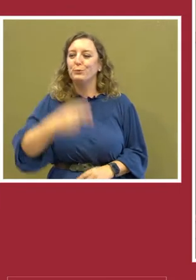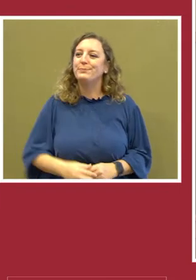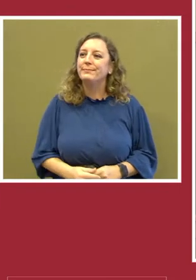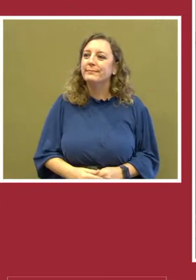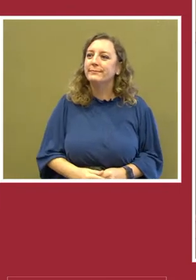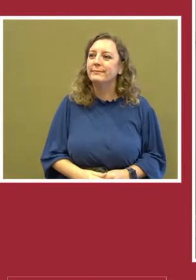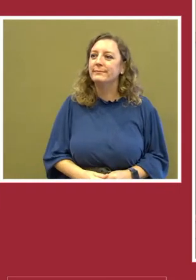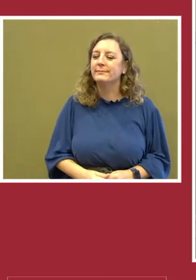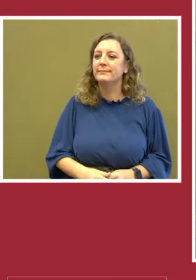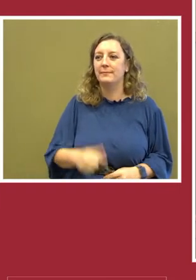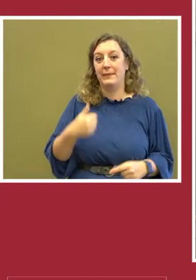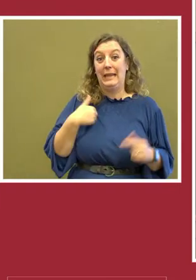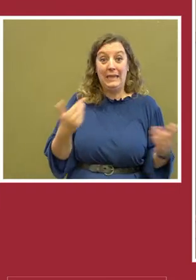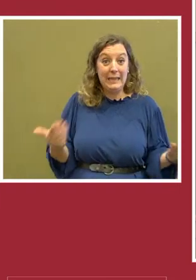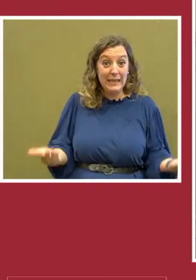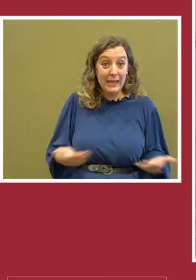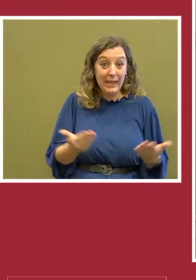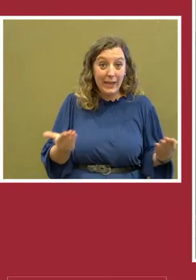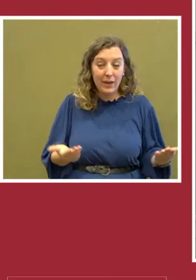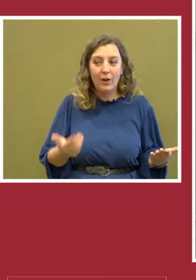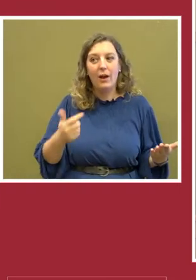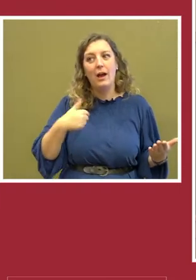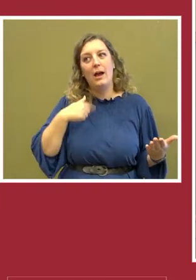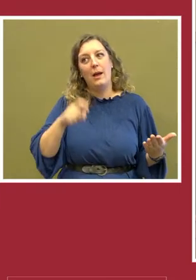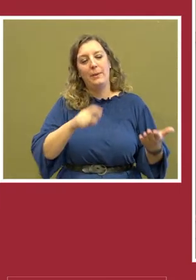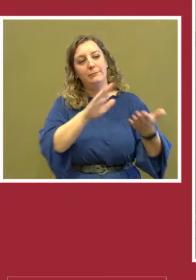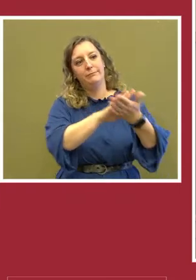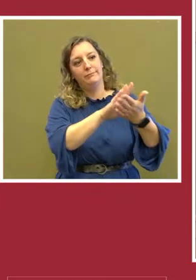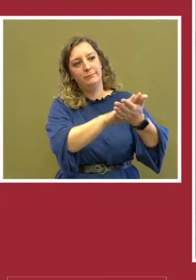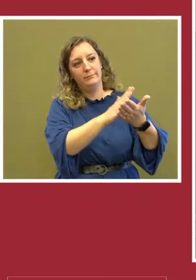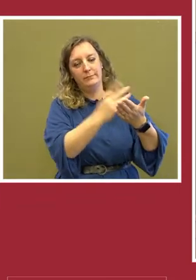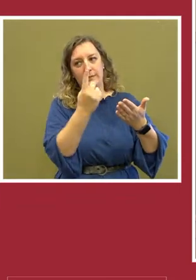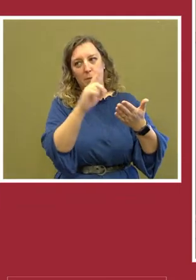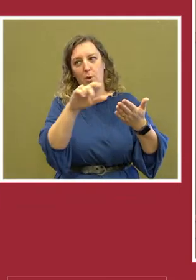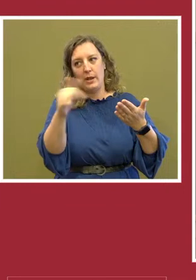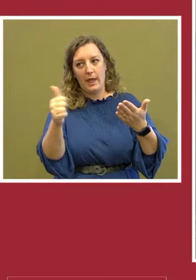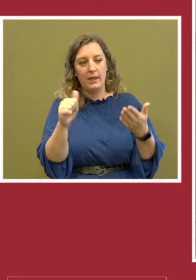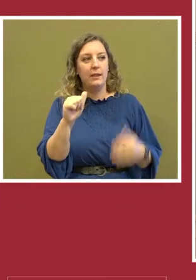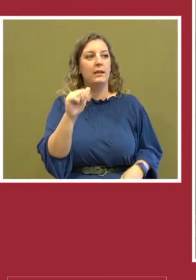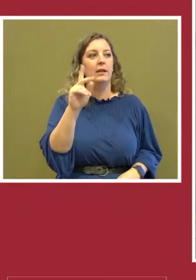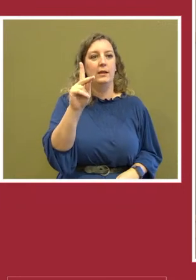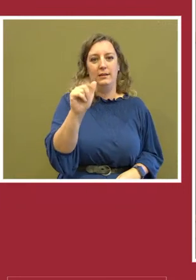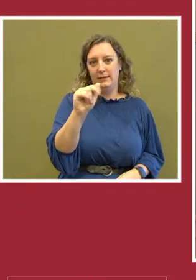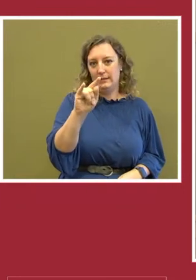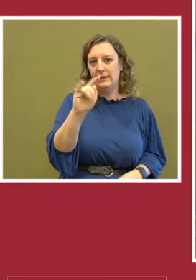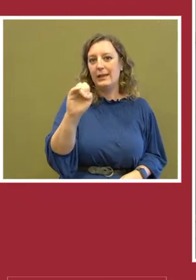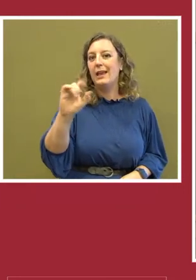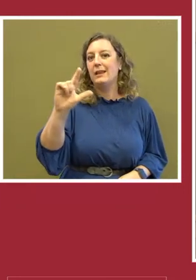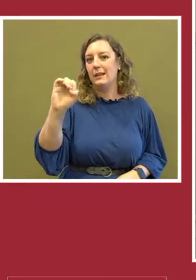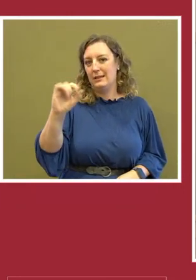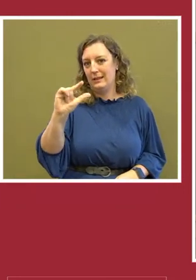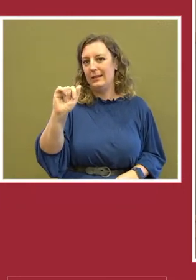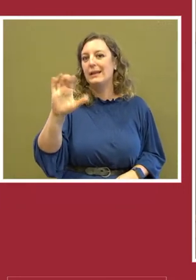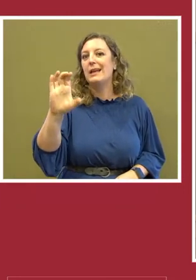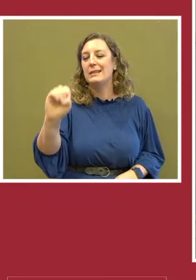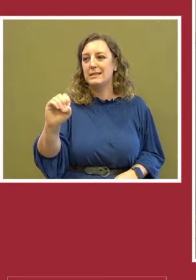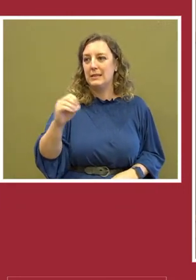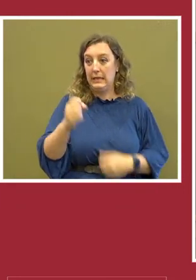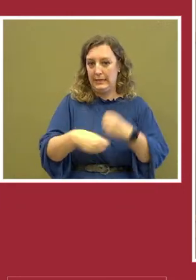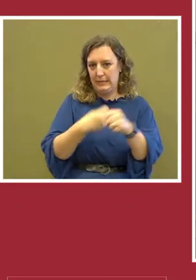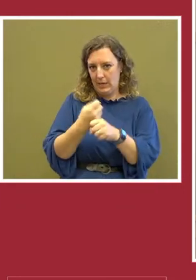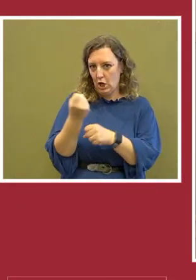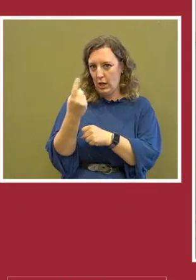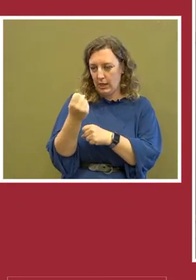Well, I standing up here, I have to give props to someone else in this building, Katie Legacy. This is year